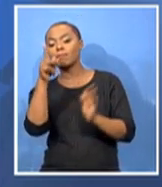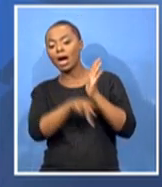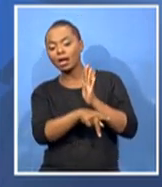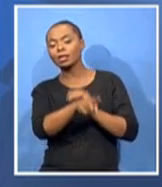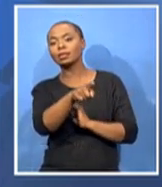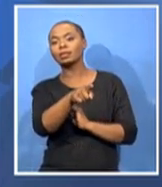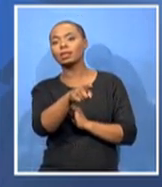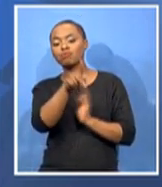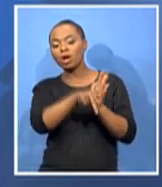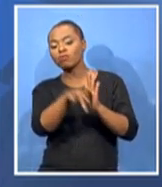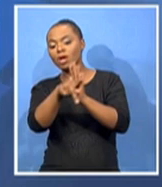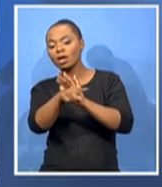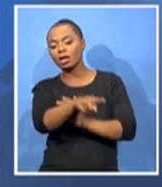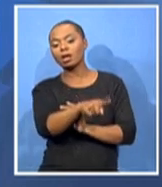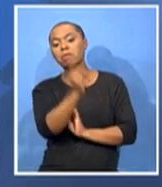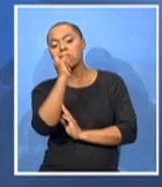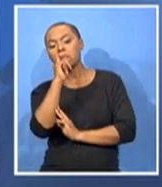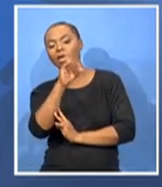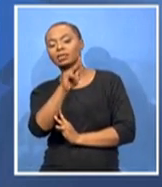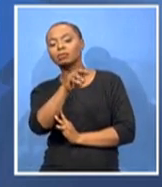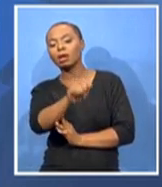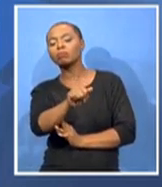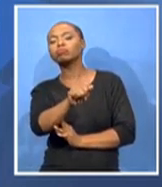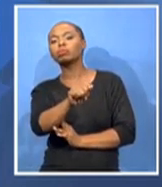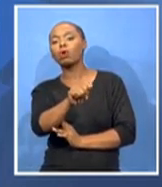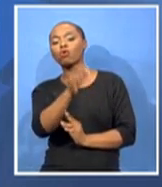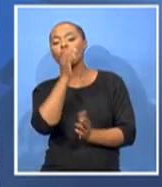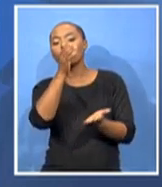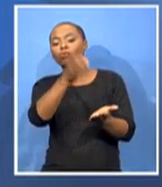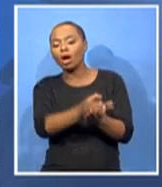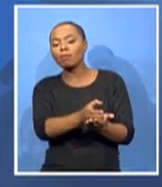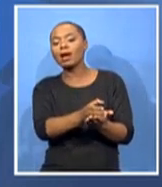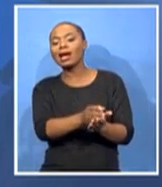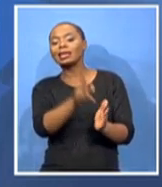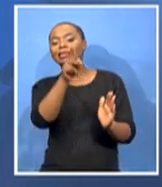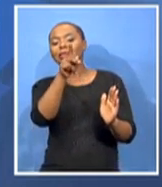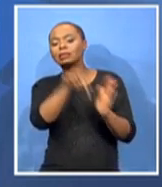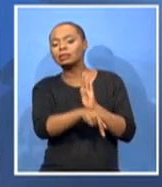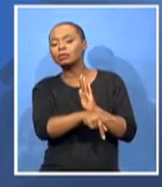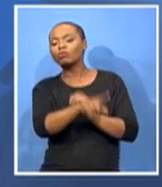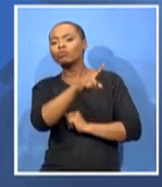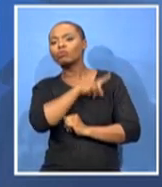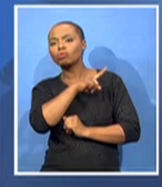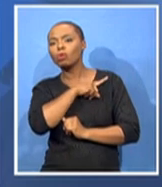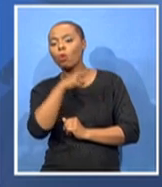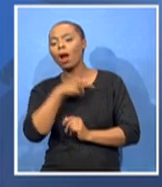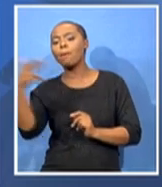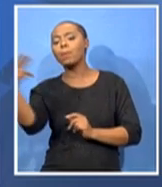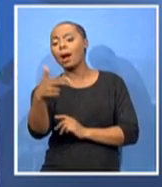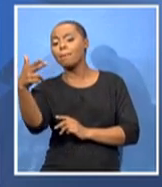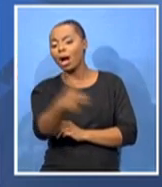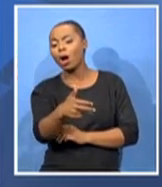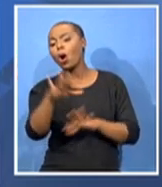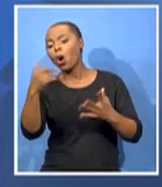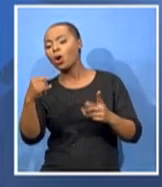to determine exactly what the cause of death was, whether it was as a result of gunshots or stab wounds or hack wounds or whatever the case might